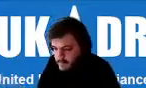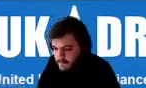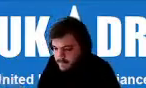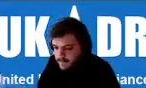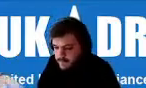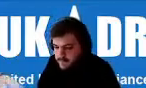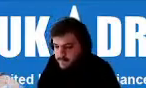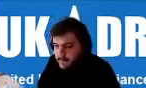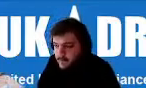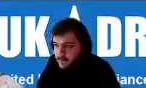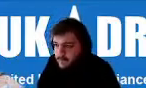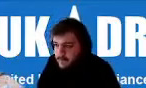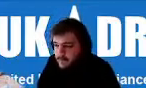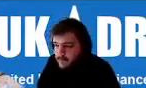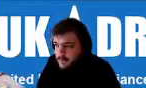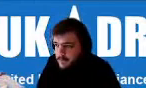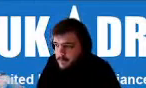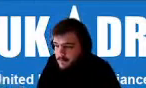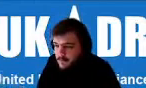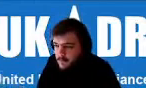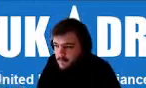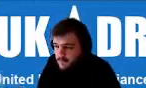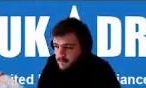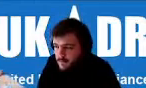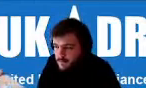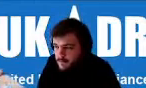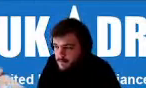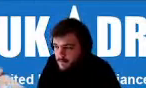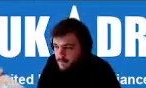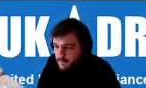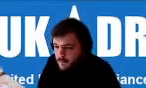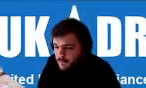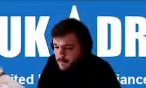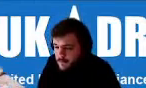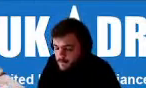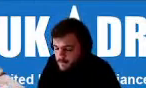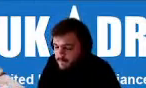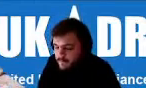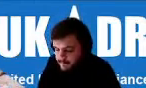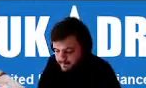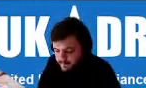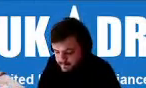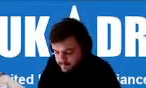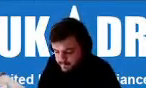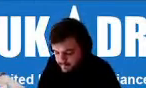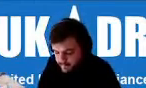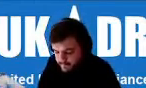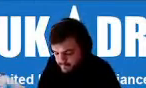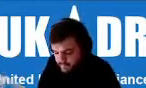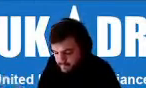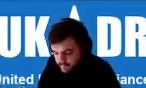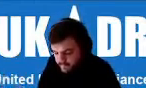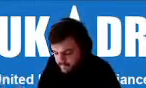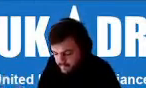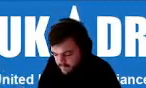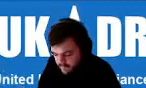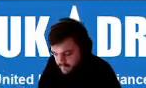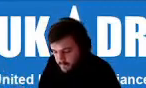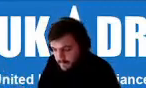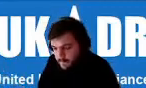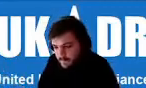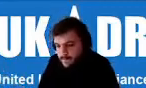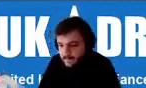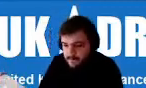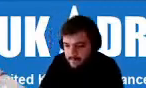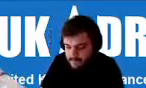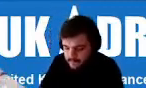a riverbank, and then they disappear. And the third is they don't have the local knowledge. We need the local knowledge. What we therefore